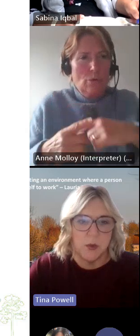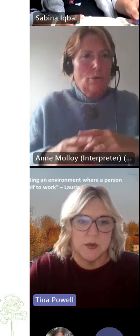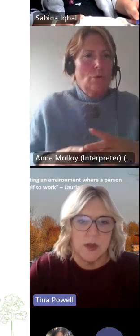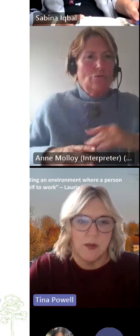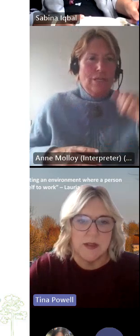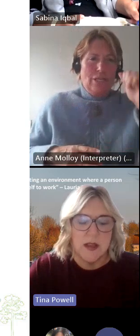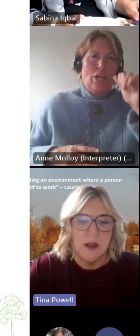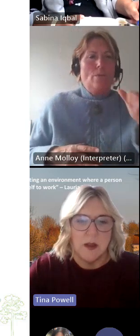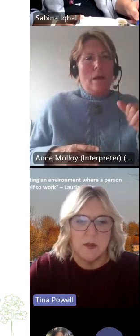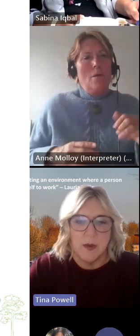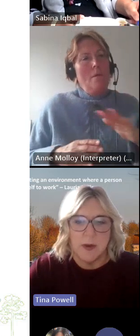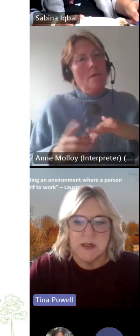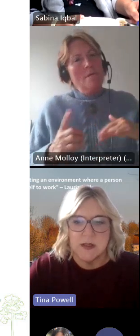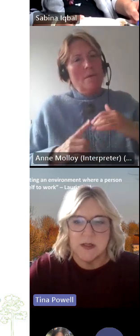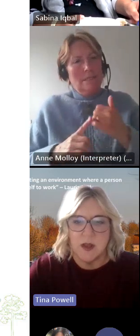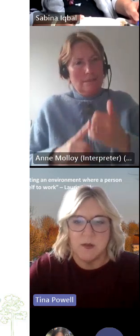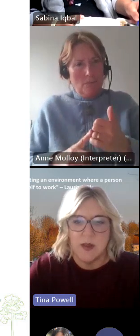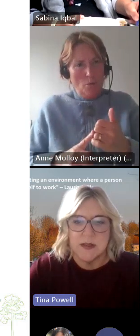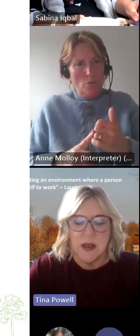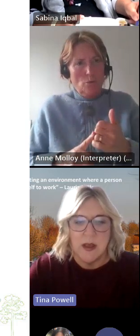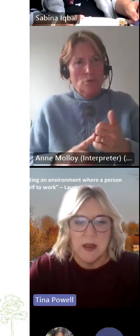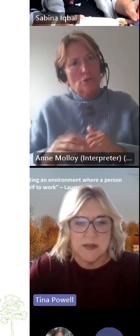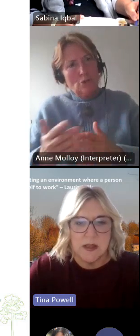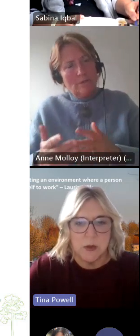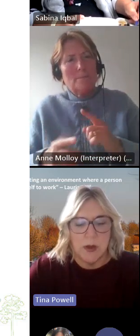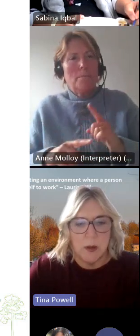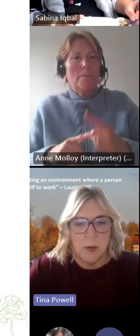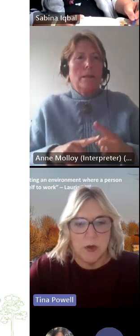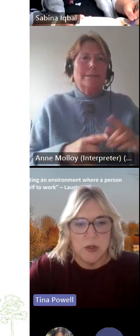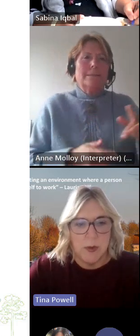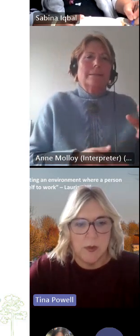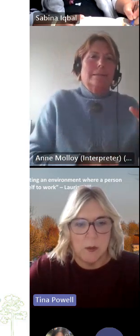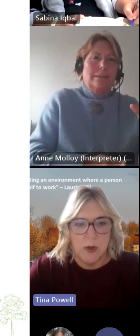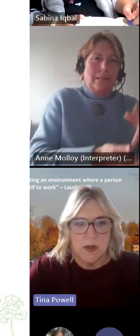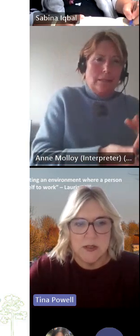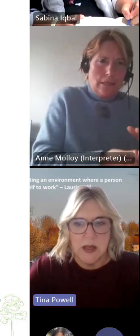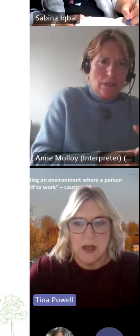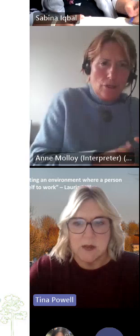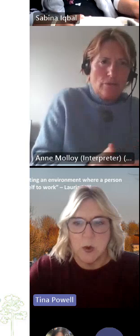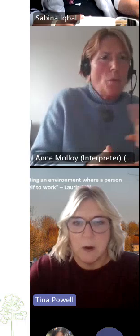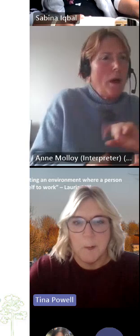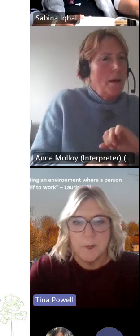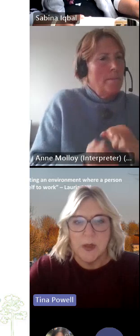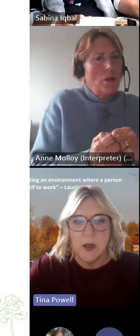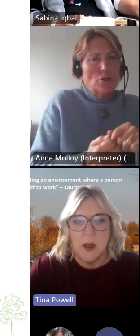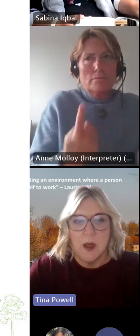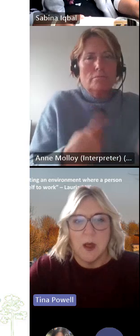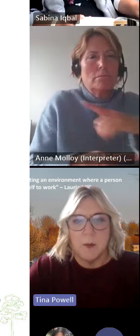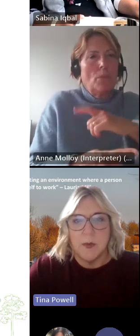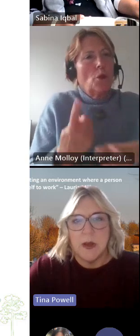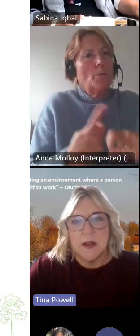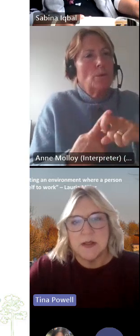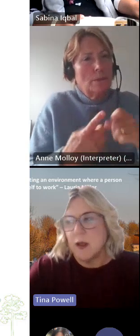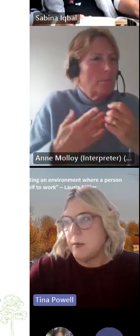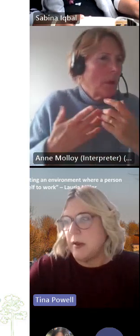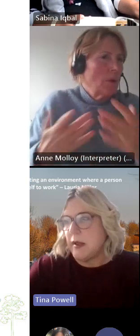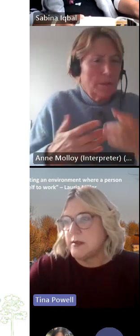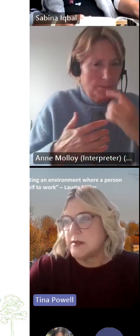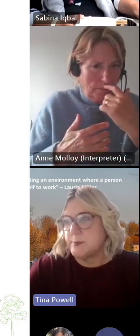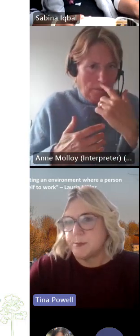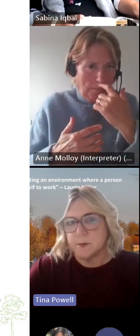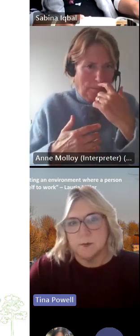Family Support Service and the Family Centre Service, as they do work in partnership in the community as well. Next